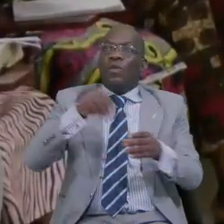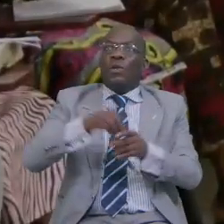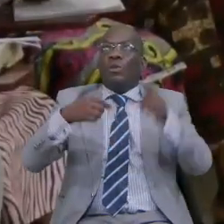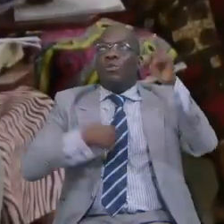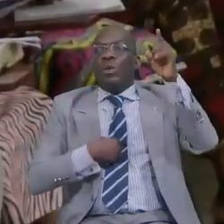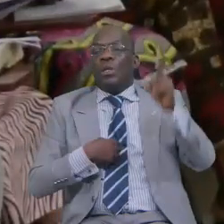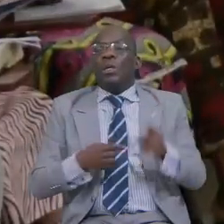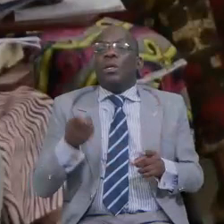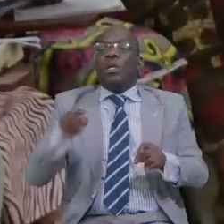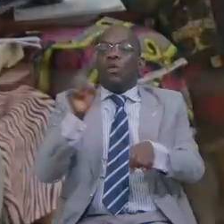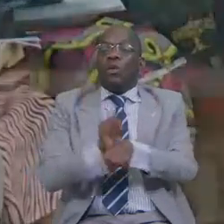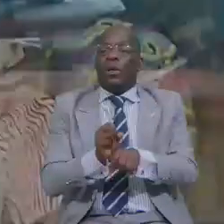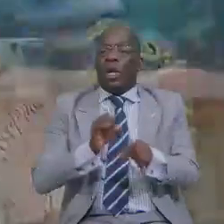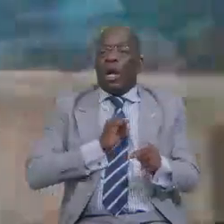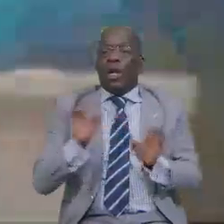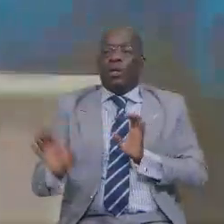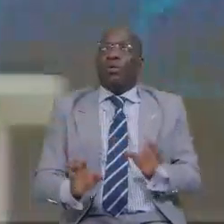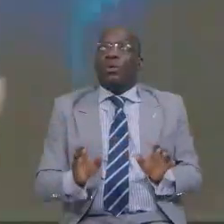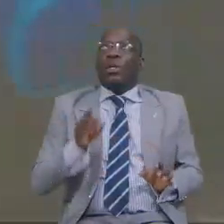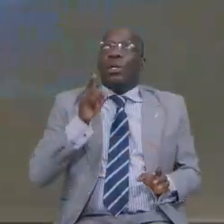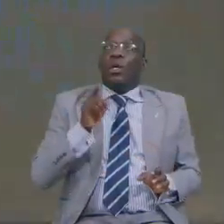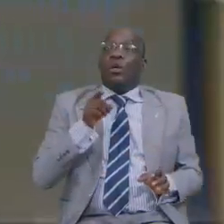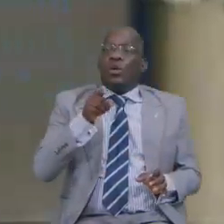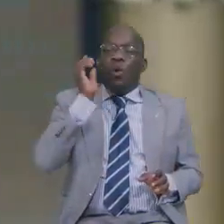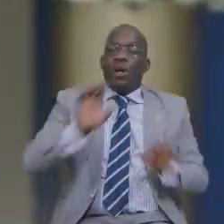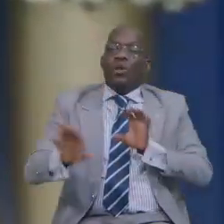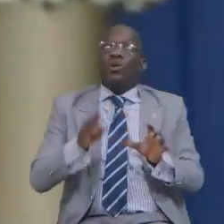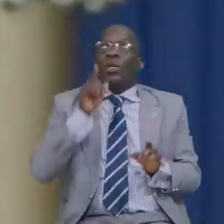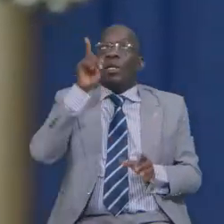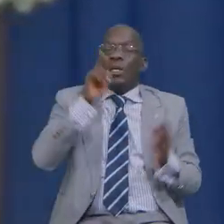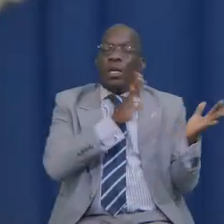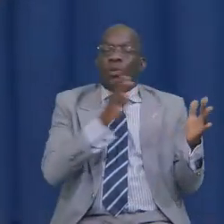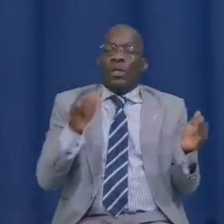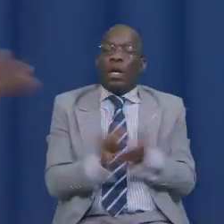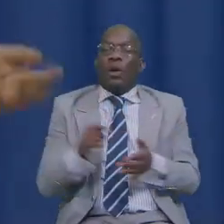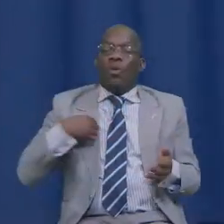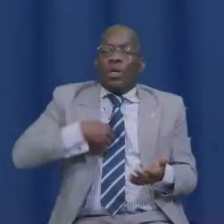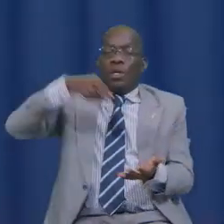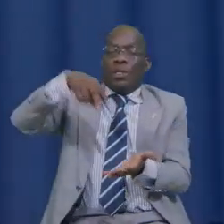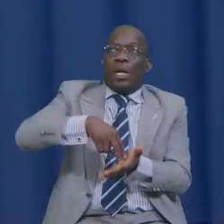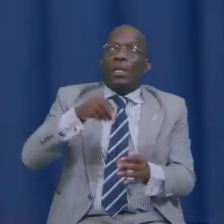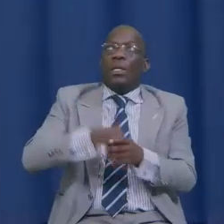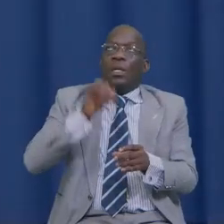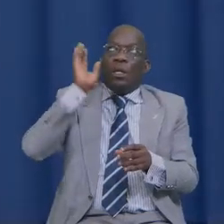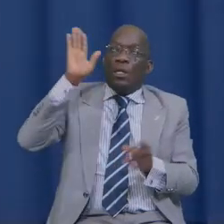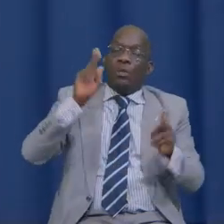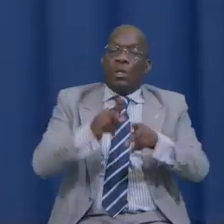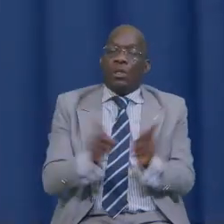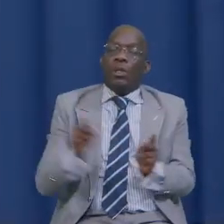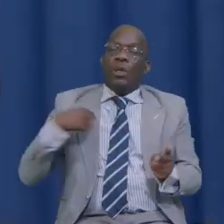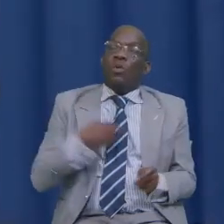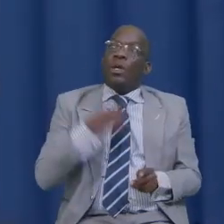expects that we will stand in his place, will preach like he preached, will teach like he taught, will heal like